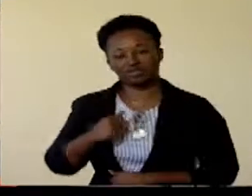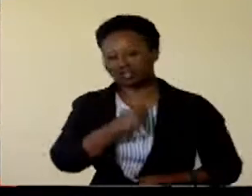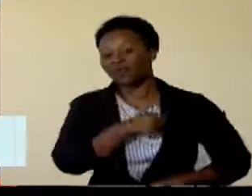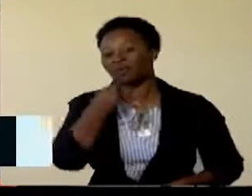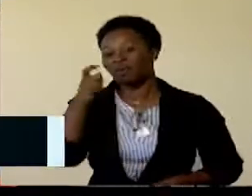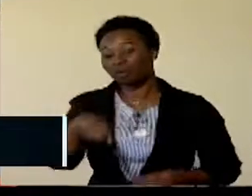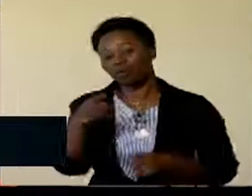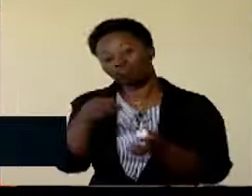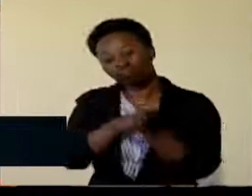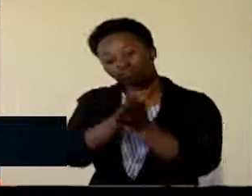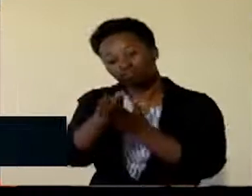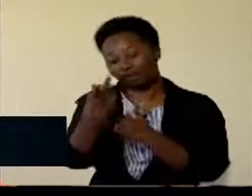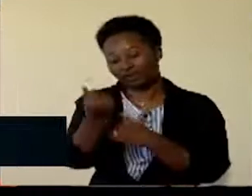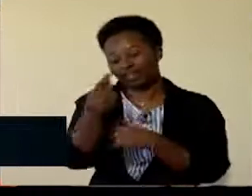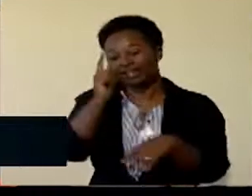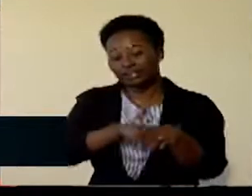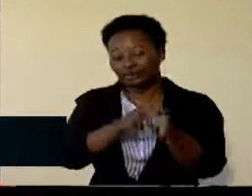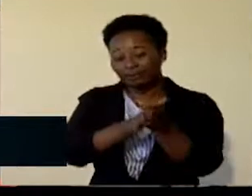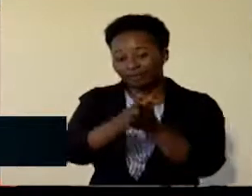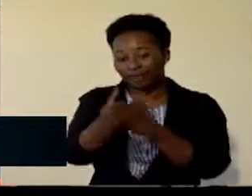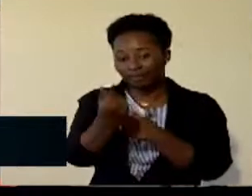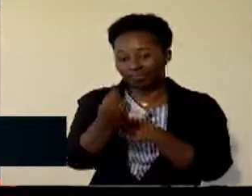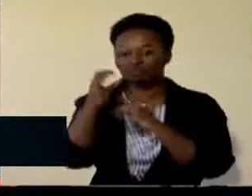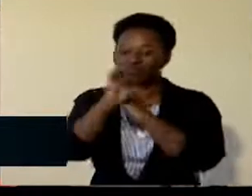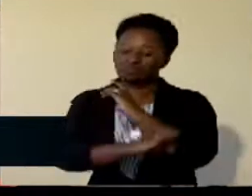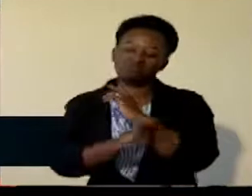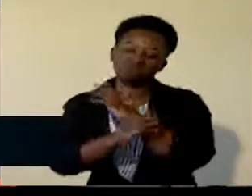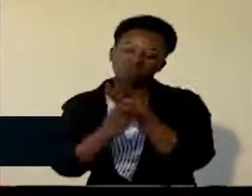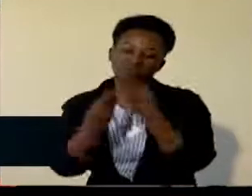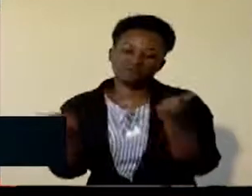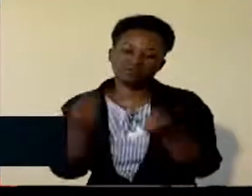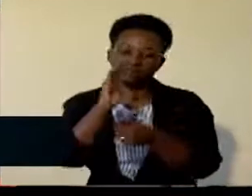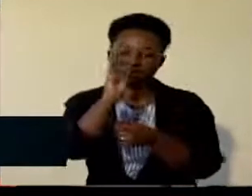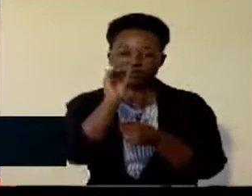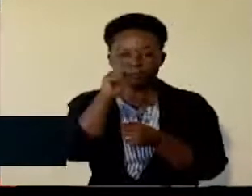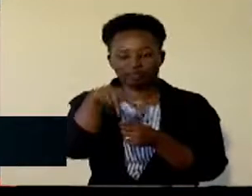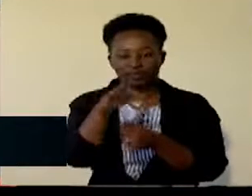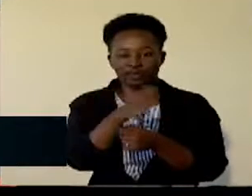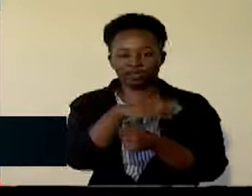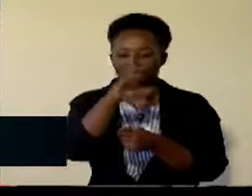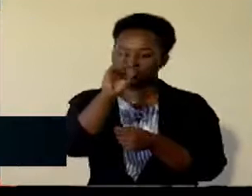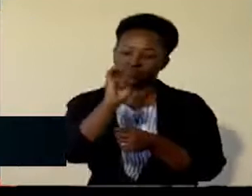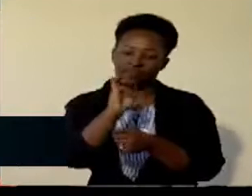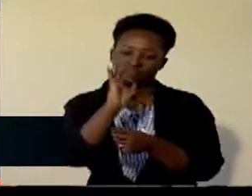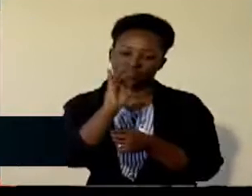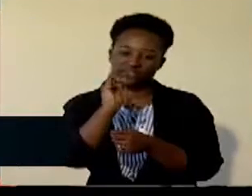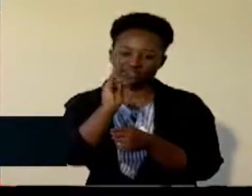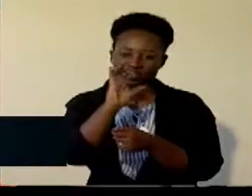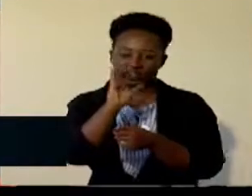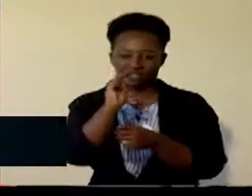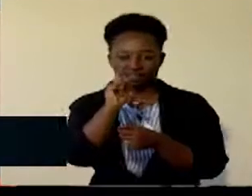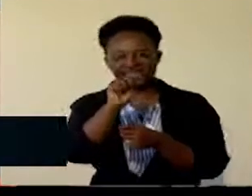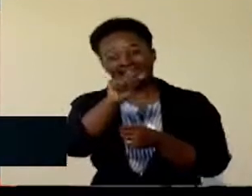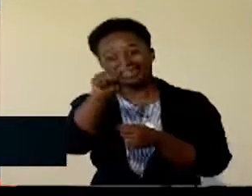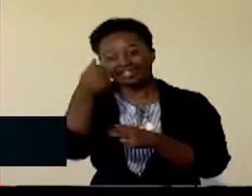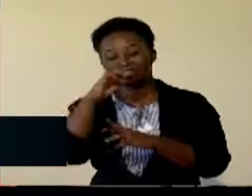when expenditure is reduced, a country will be solving BOP deficits. The next point, the